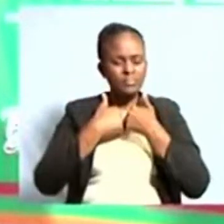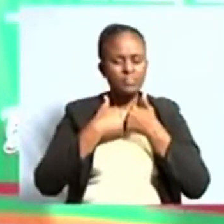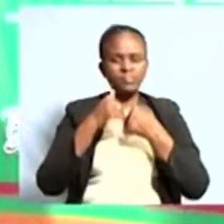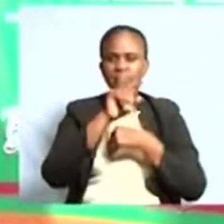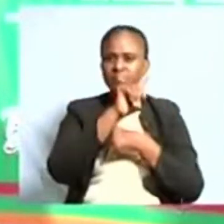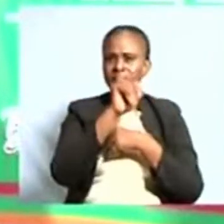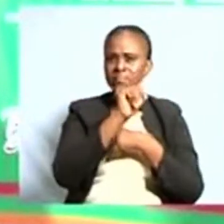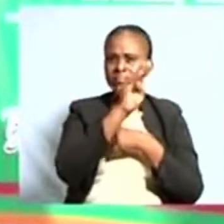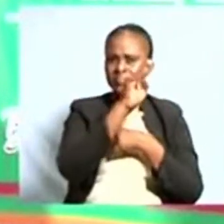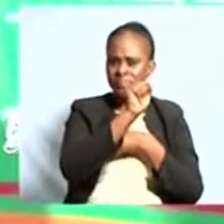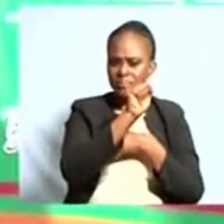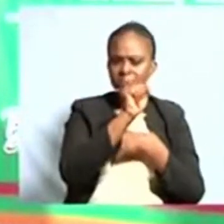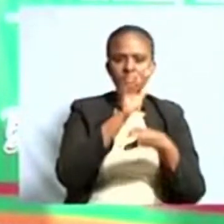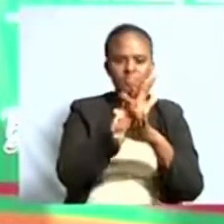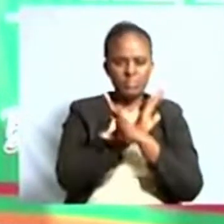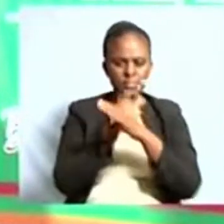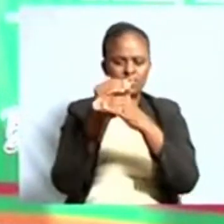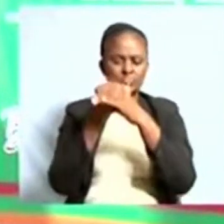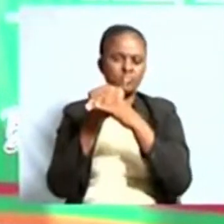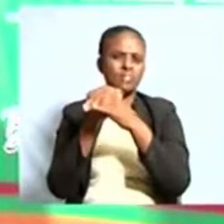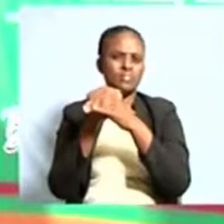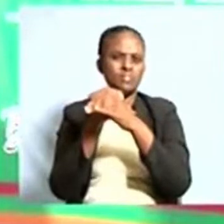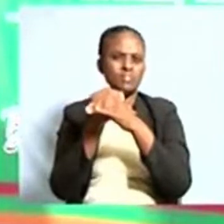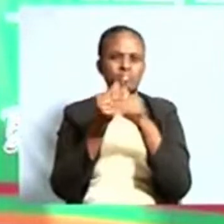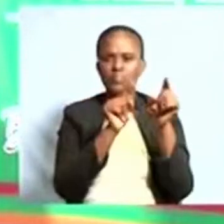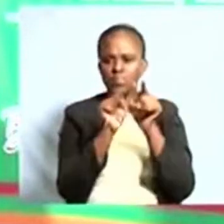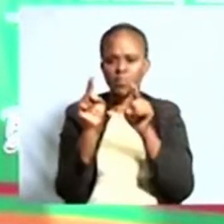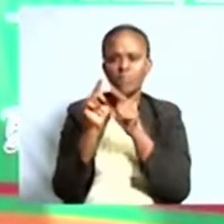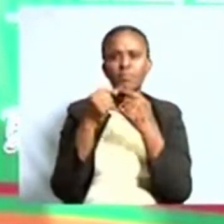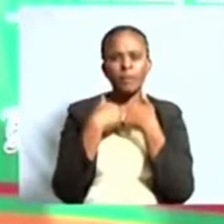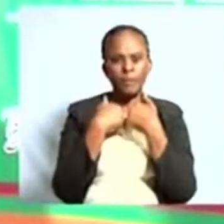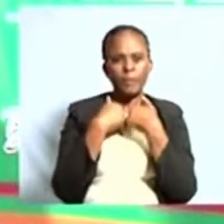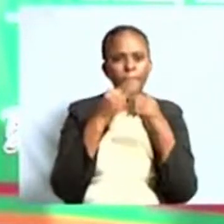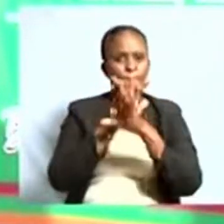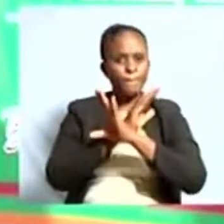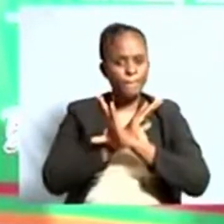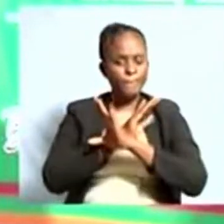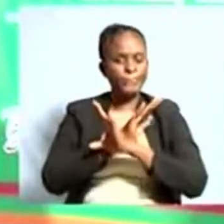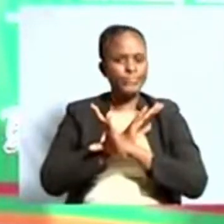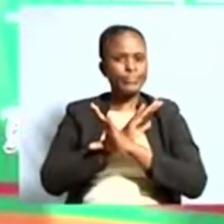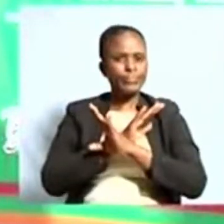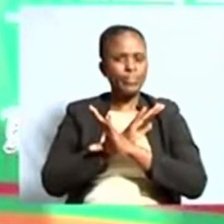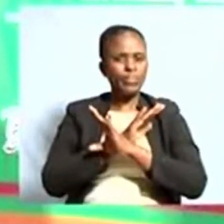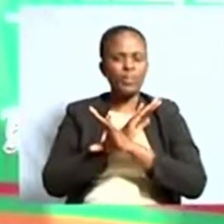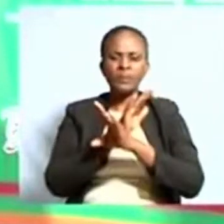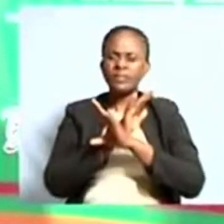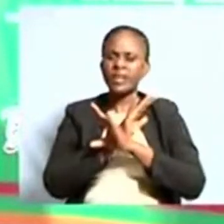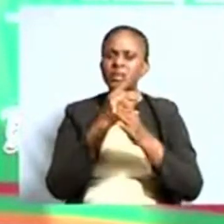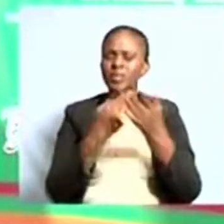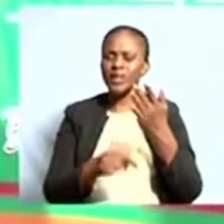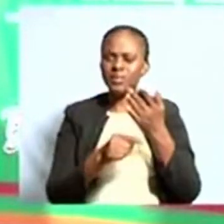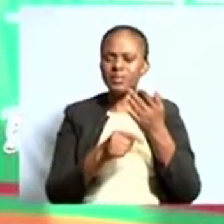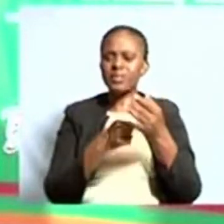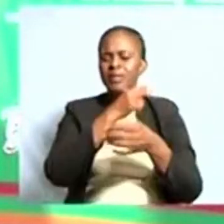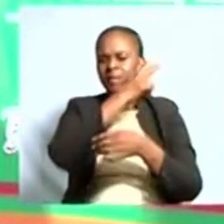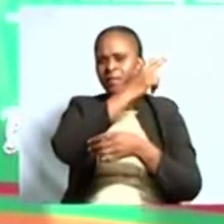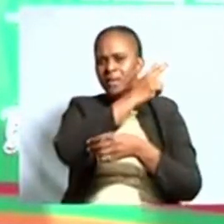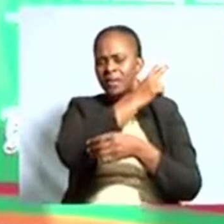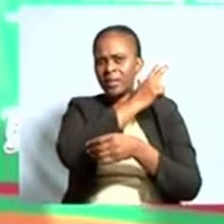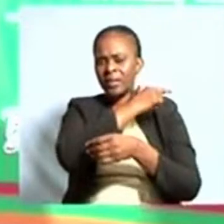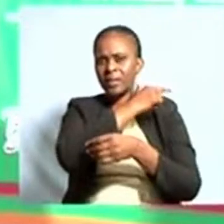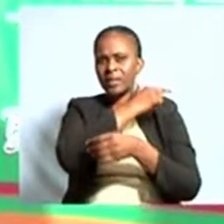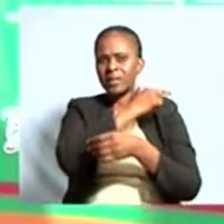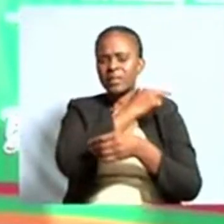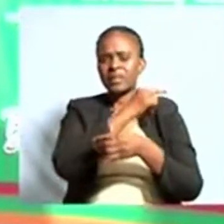ZABS, Zambia Bureau of Standards. There's also Zambia what? Customs,